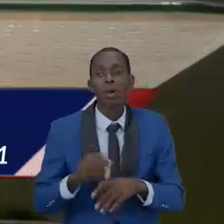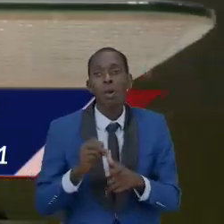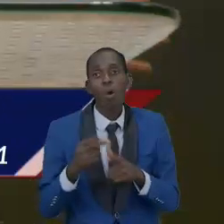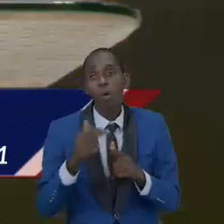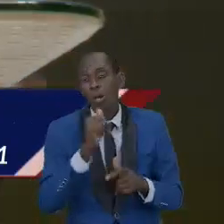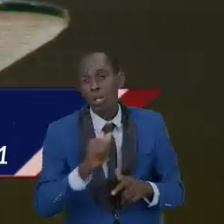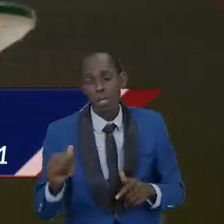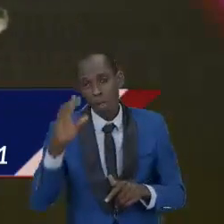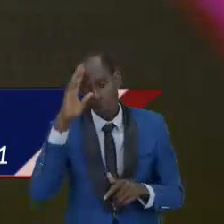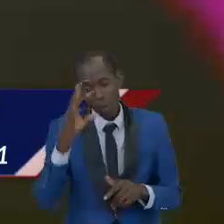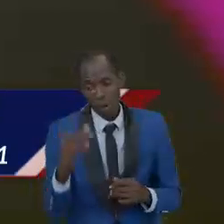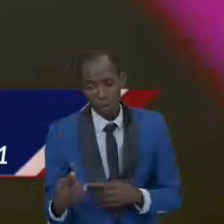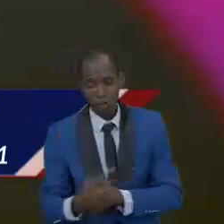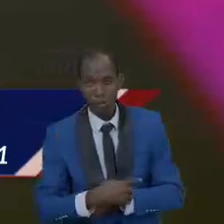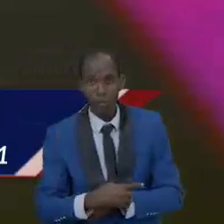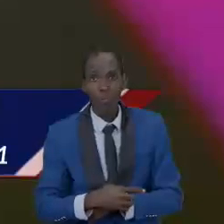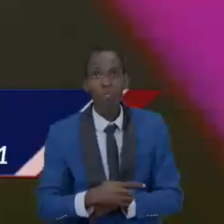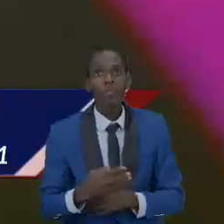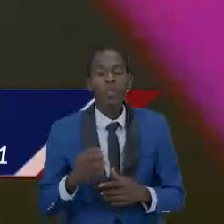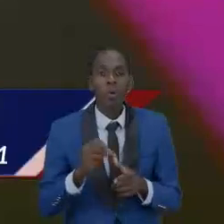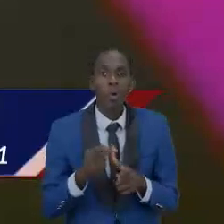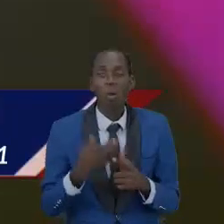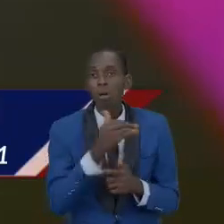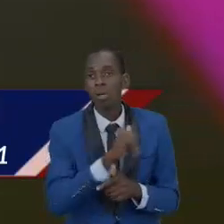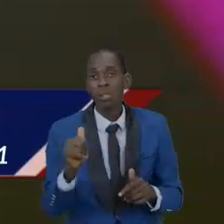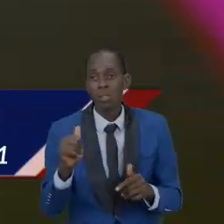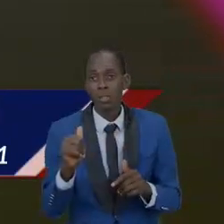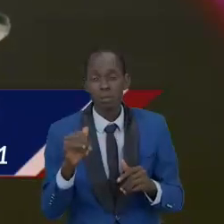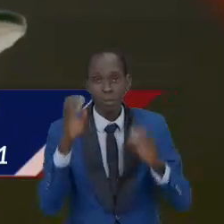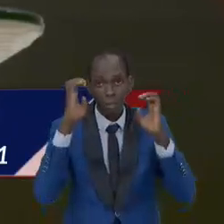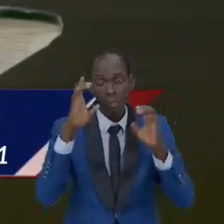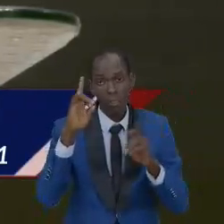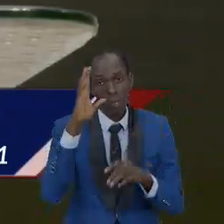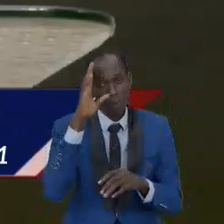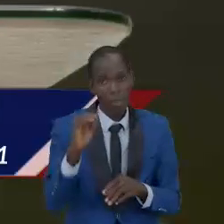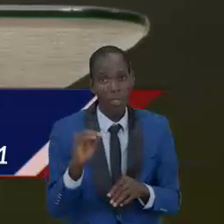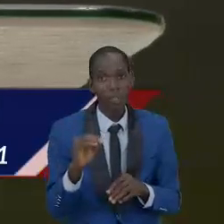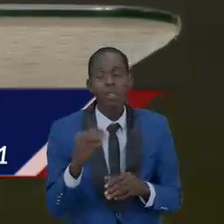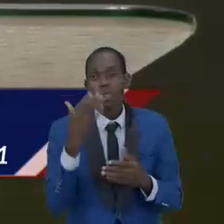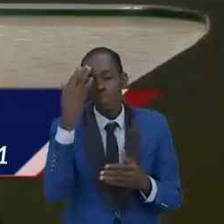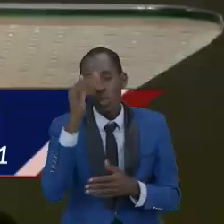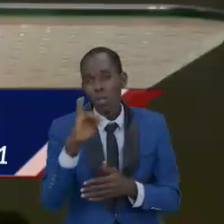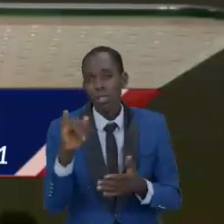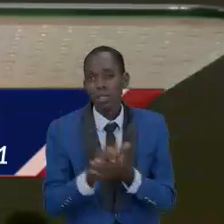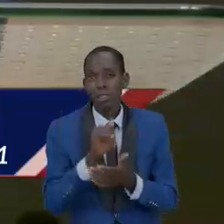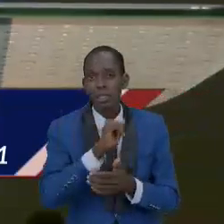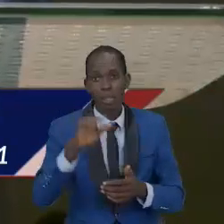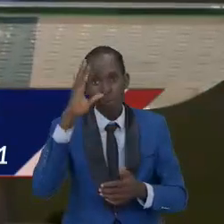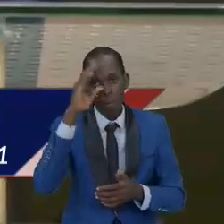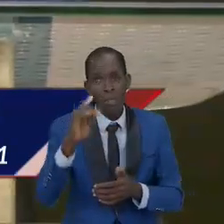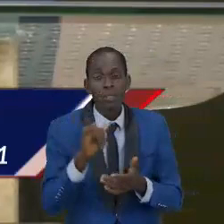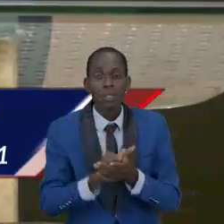of today, of the civilized dispensation, knowing that a man that